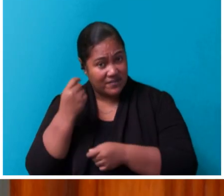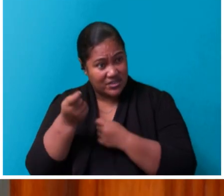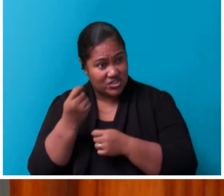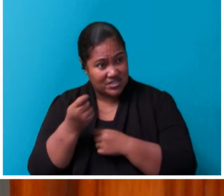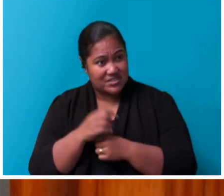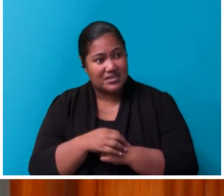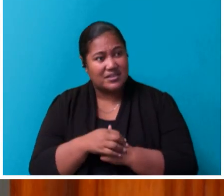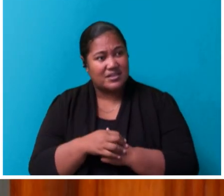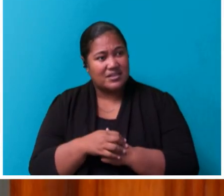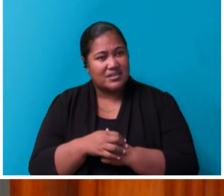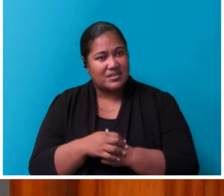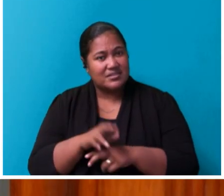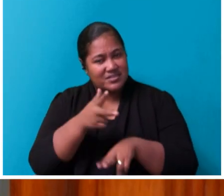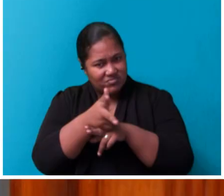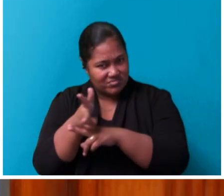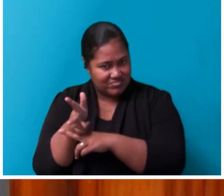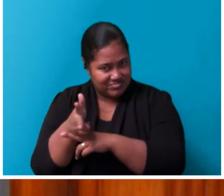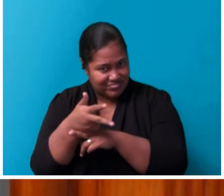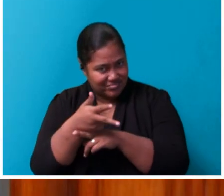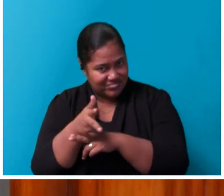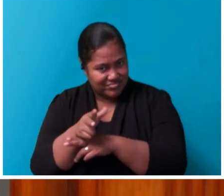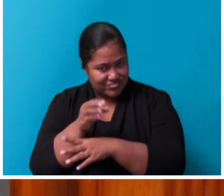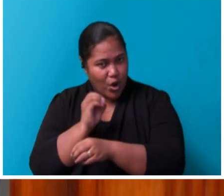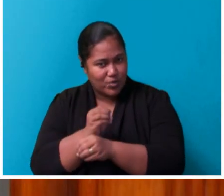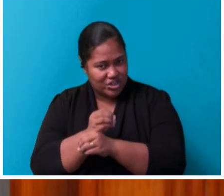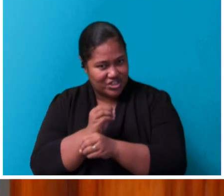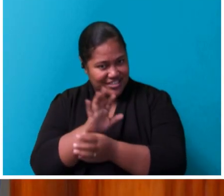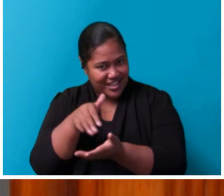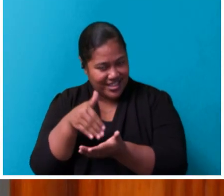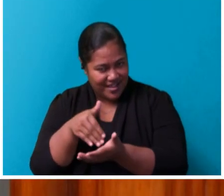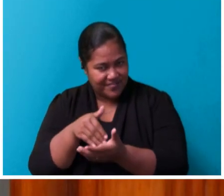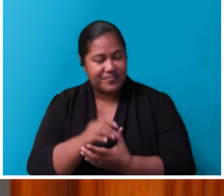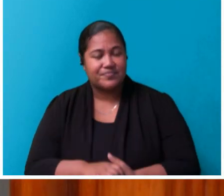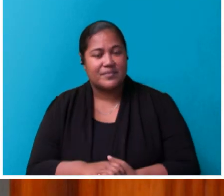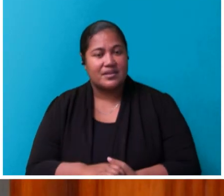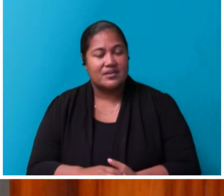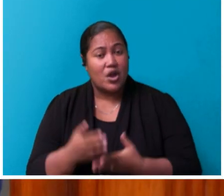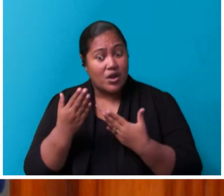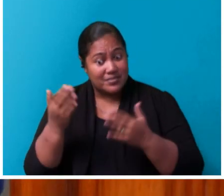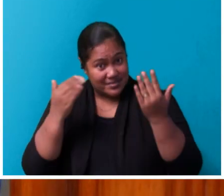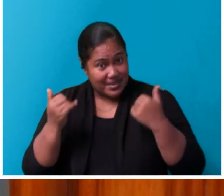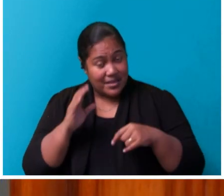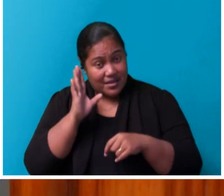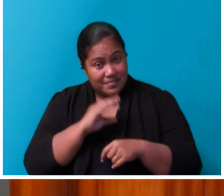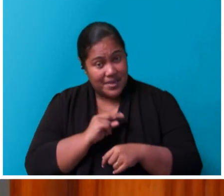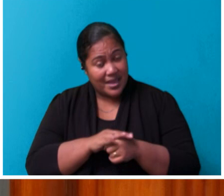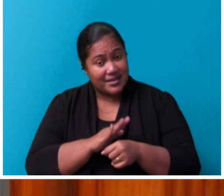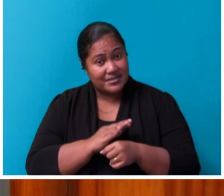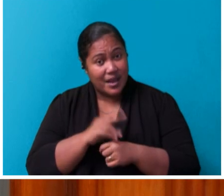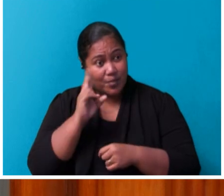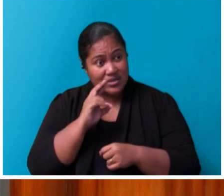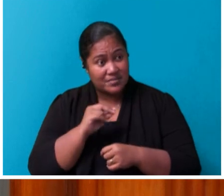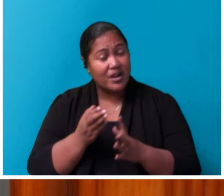Fiji Fisheries Surveillance and Operations Center. Honorable Speaker, this was made possible through the funding under the